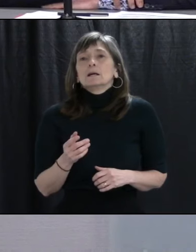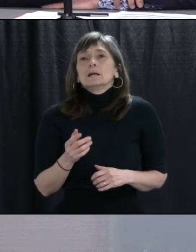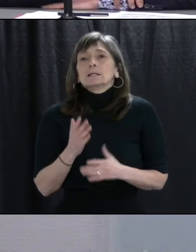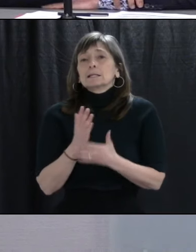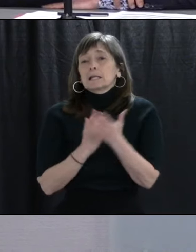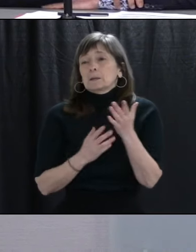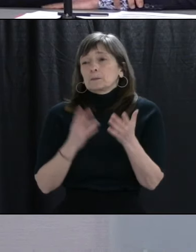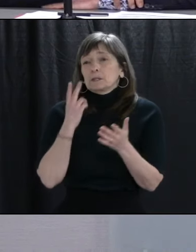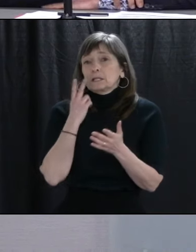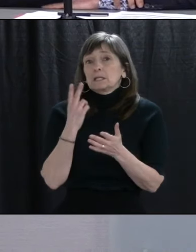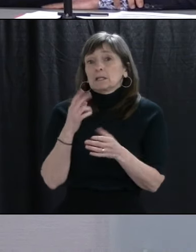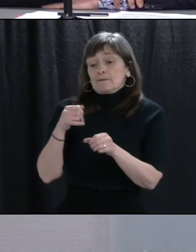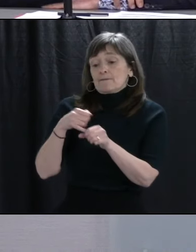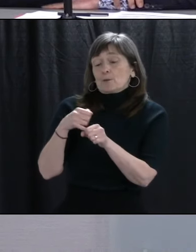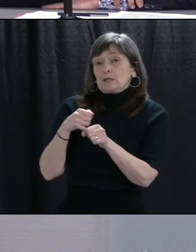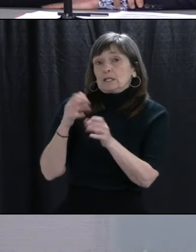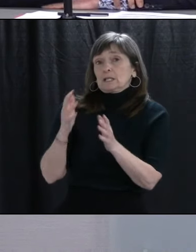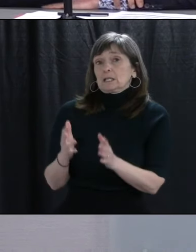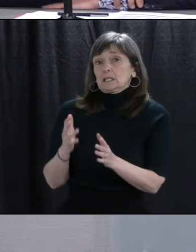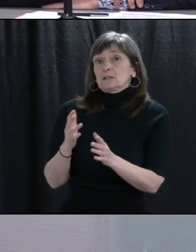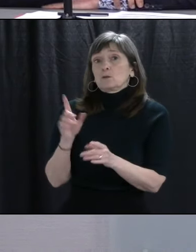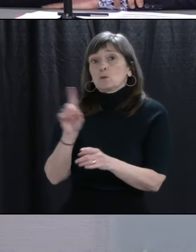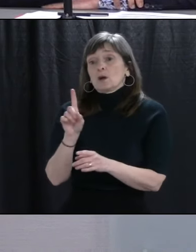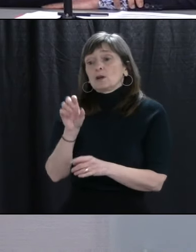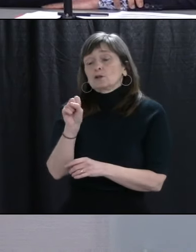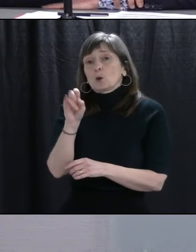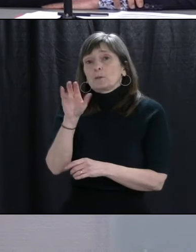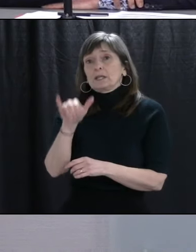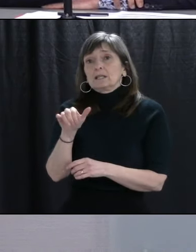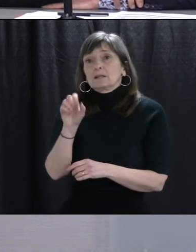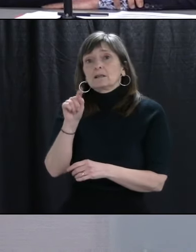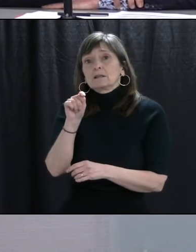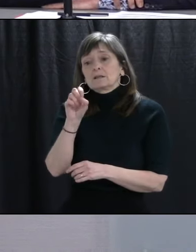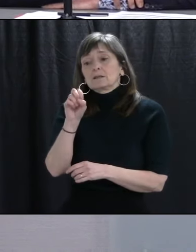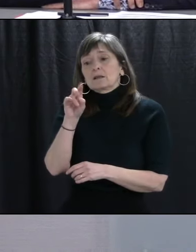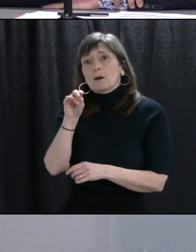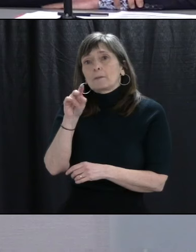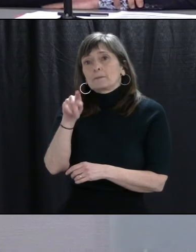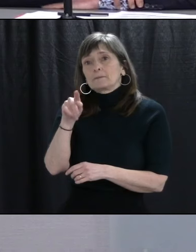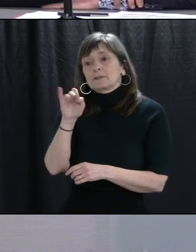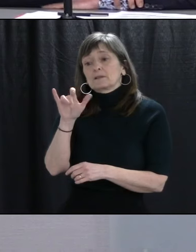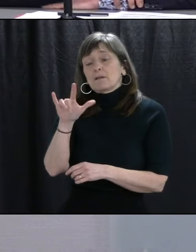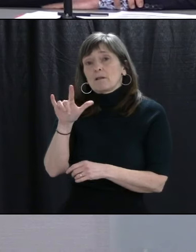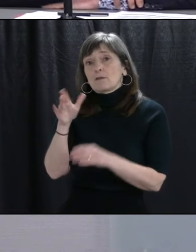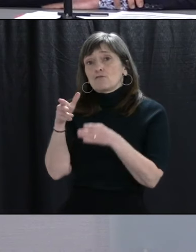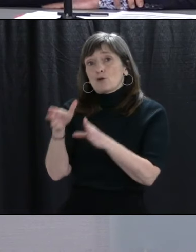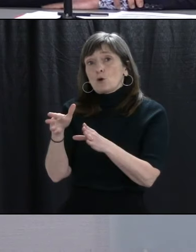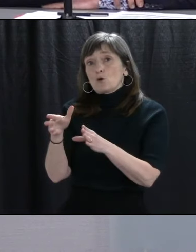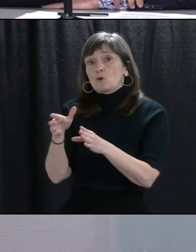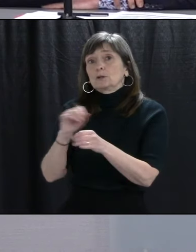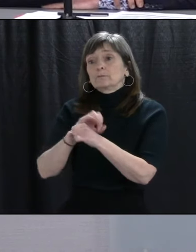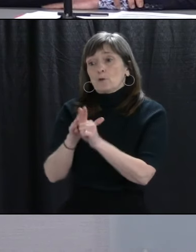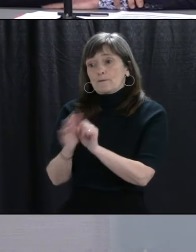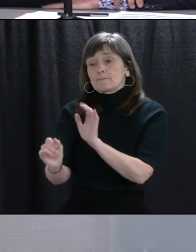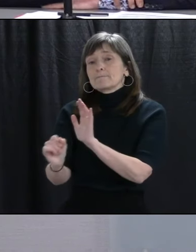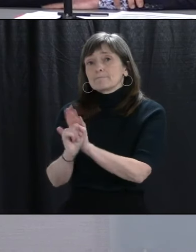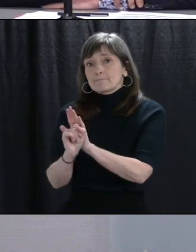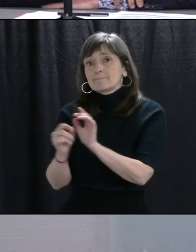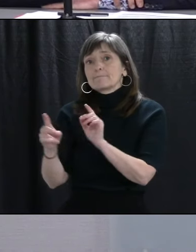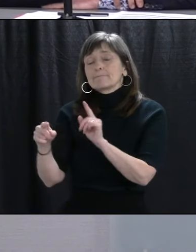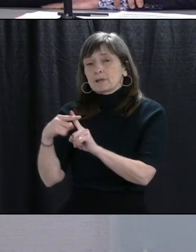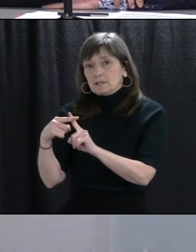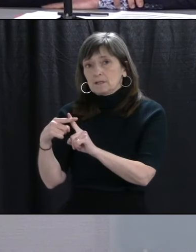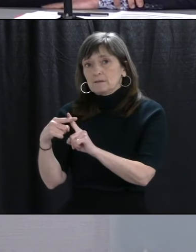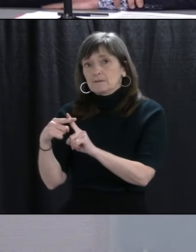pharmacy worker at Sobeys on Topsford Road has tested positive, and the last day worked was March 26th. Concerns about Green's Value Grocer on the